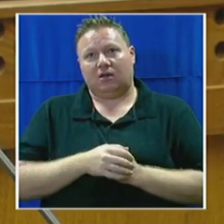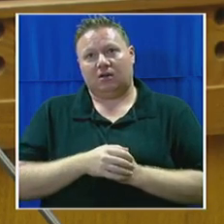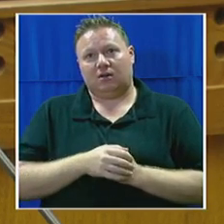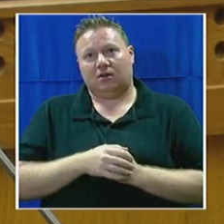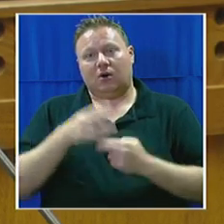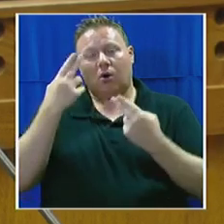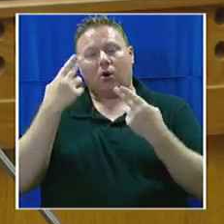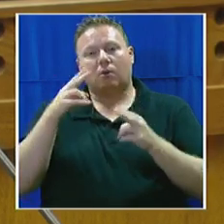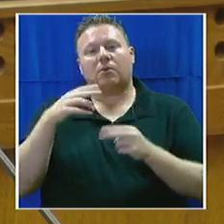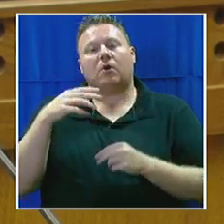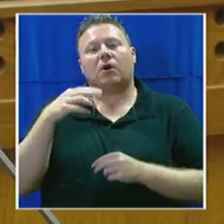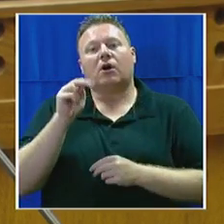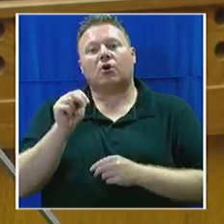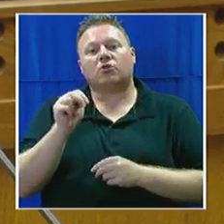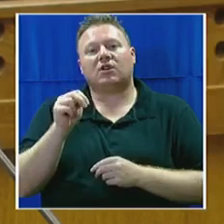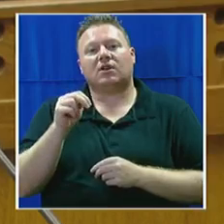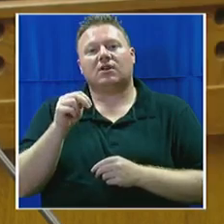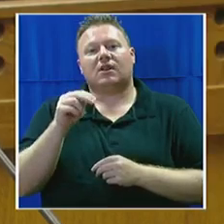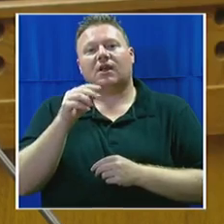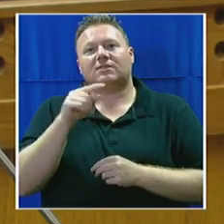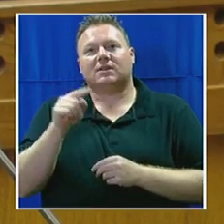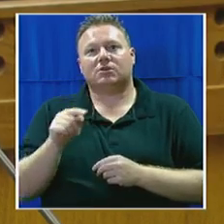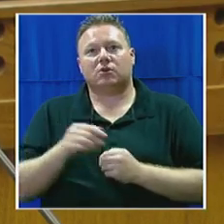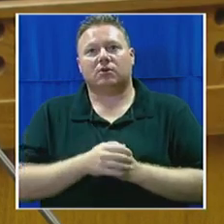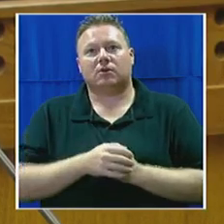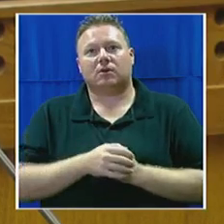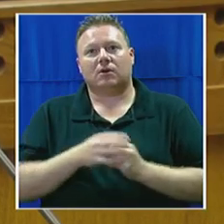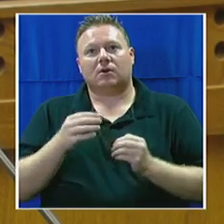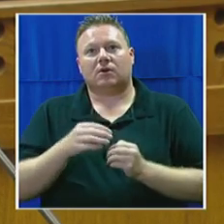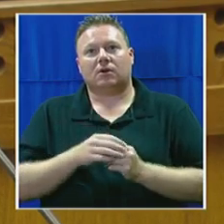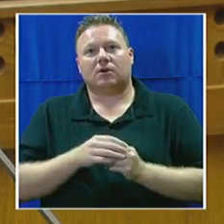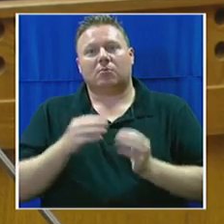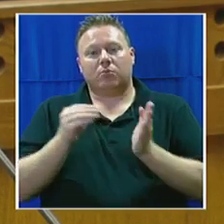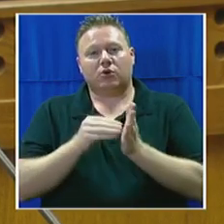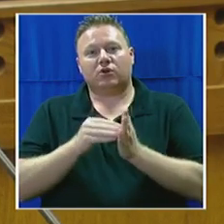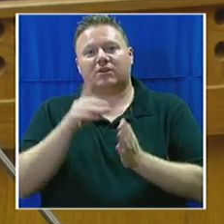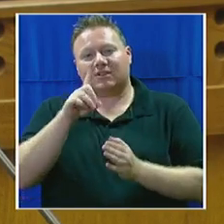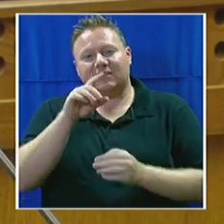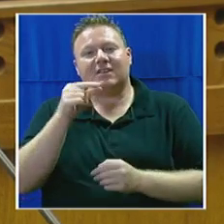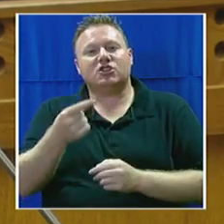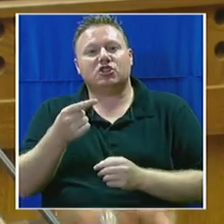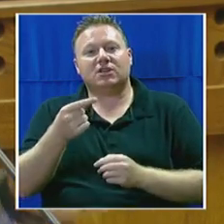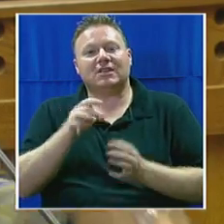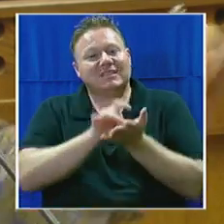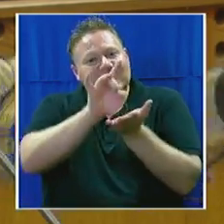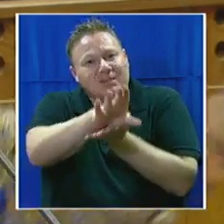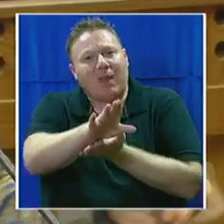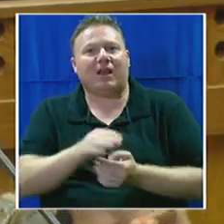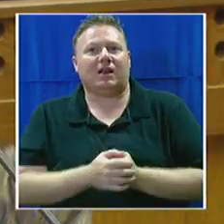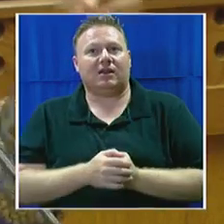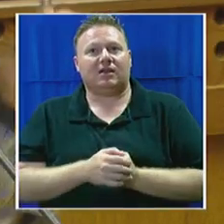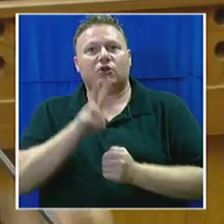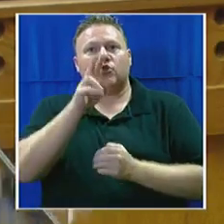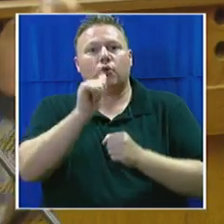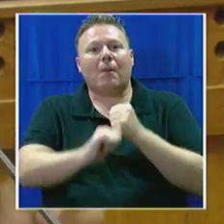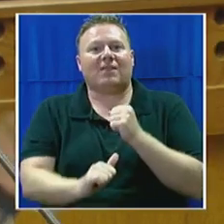Dlamini Zuma, has taken the bull by its horn and placed the DG under suspension. In the next 2 months,